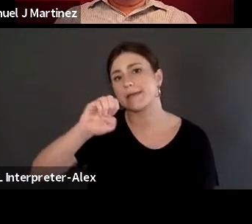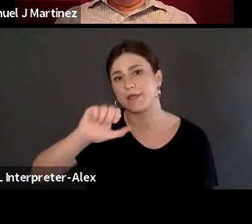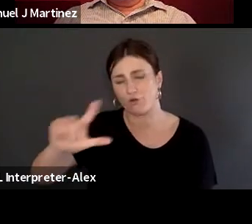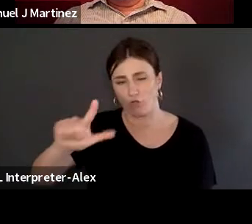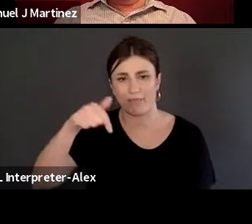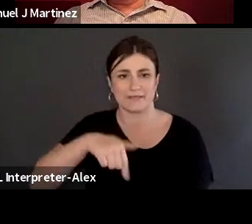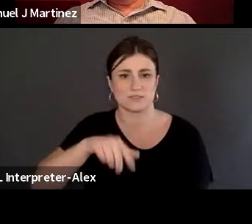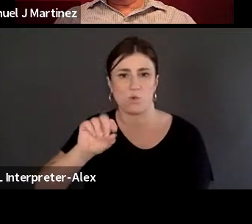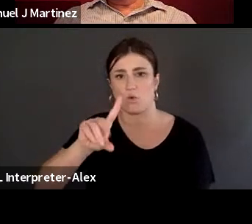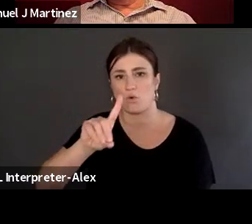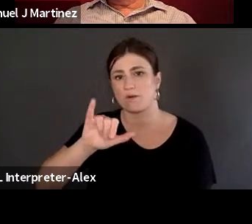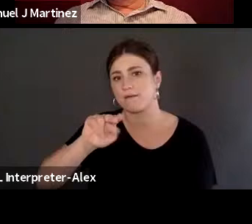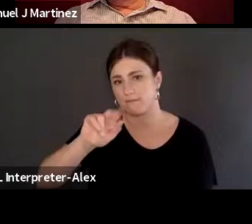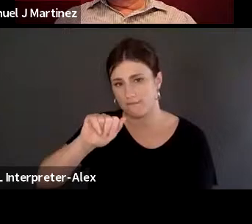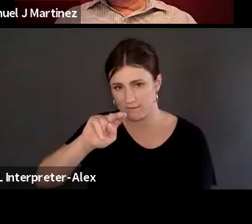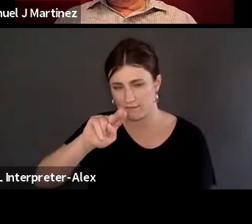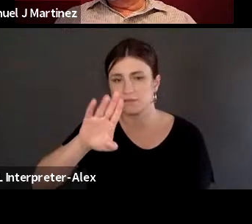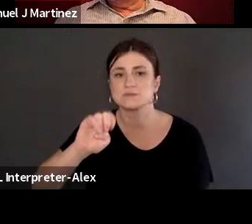ordinance.